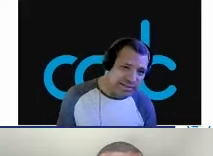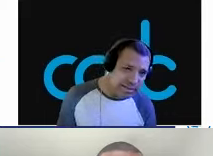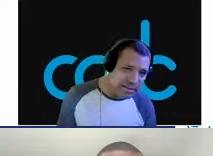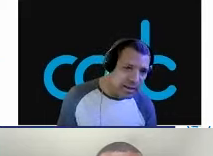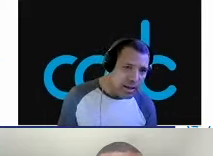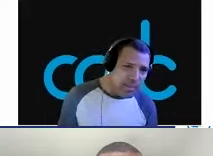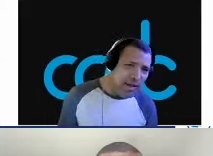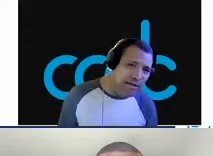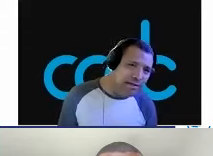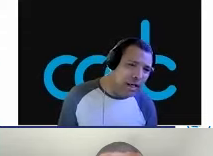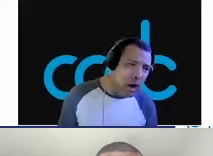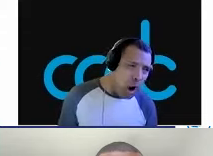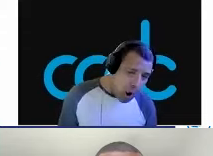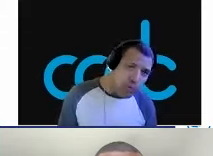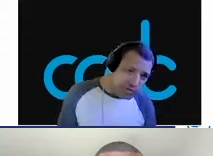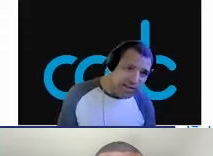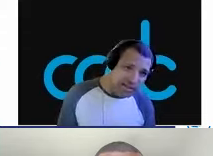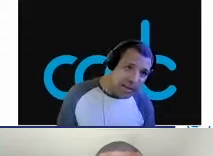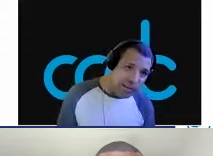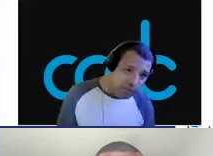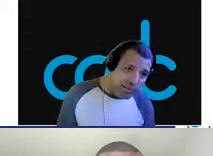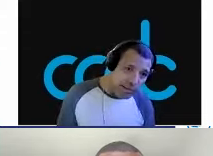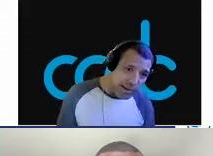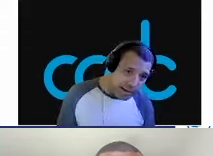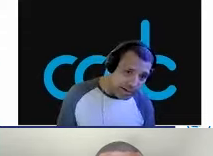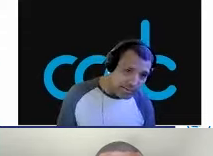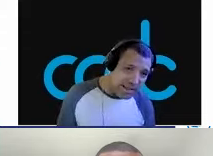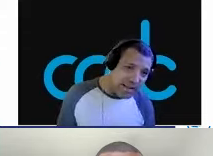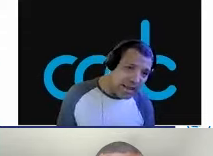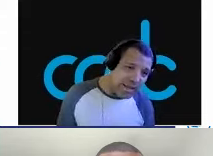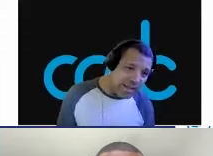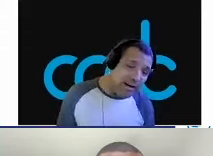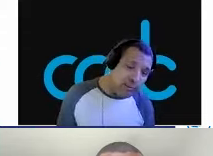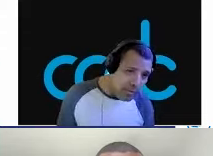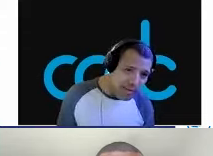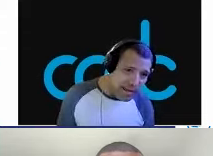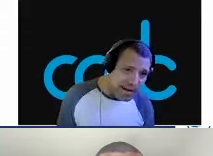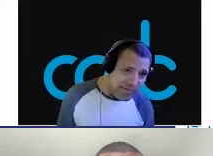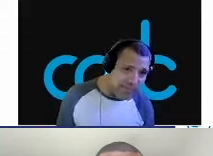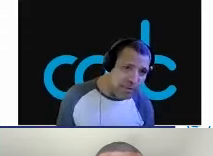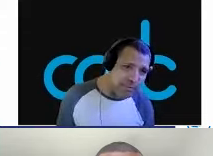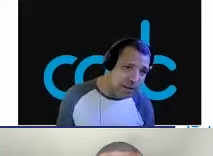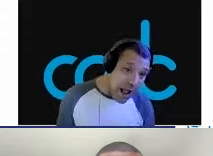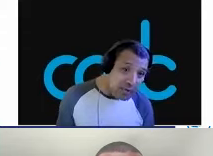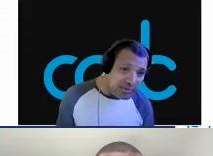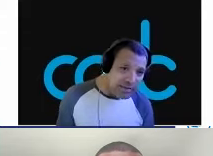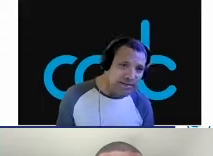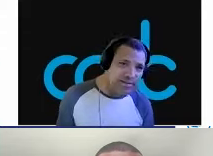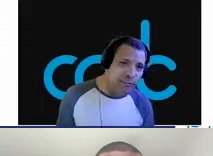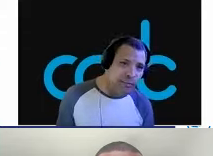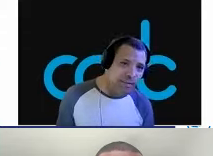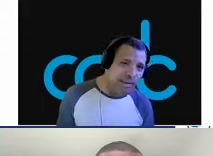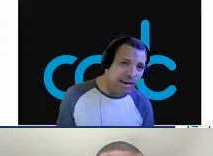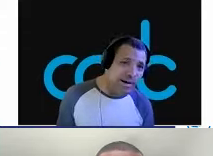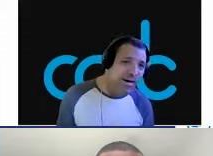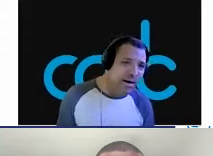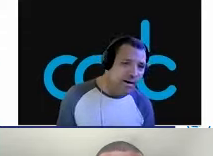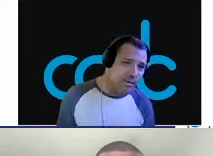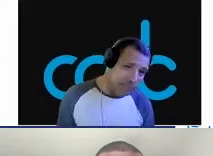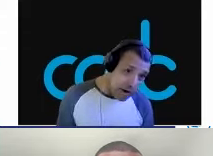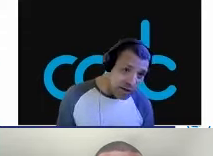etc. Because obviously there will be data. There will be data from the counties, there will be